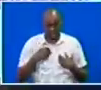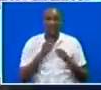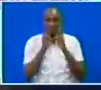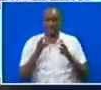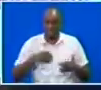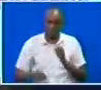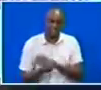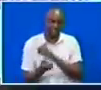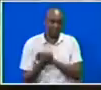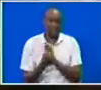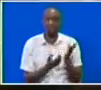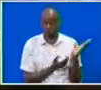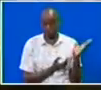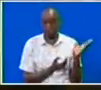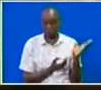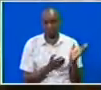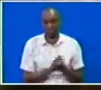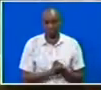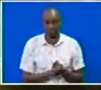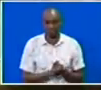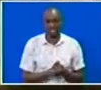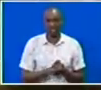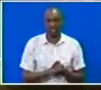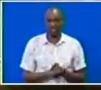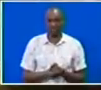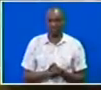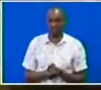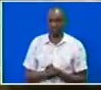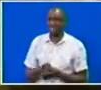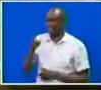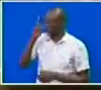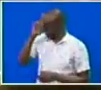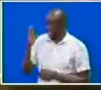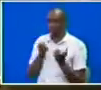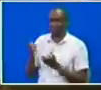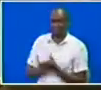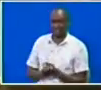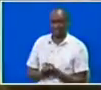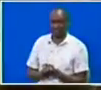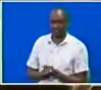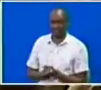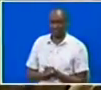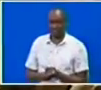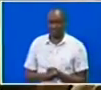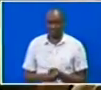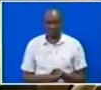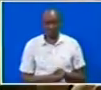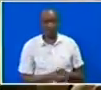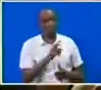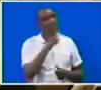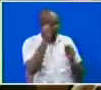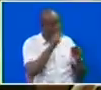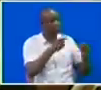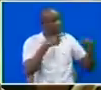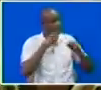more. This is serious business for me. And is it a way that you can ask somebody to bring us the document? No, but